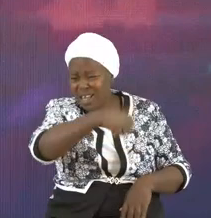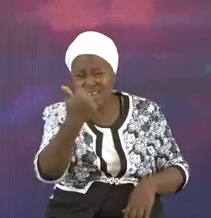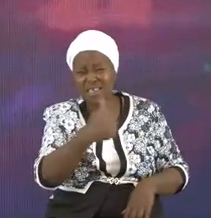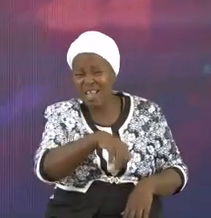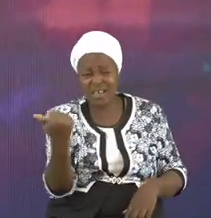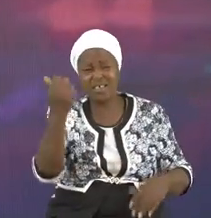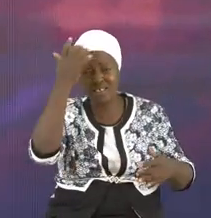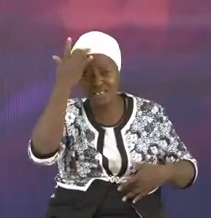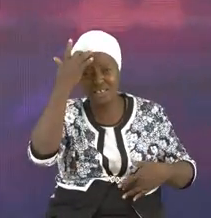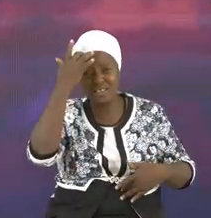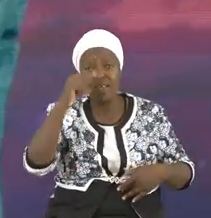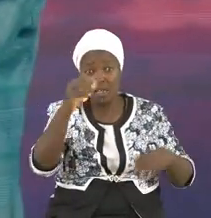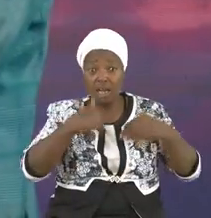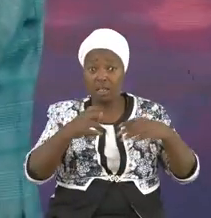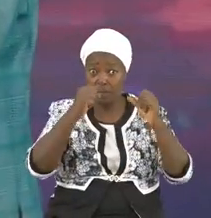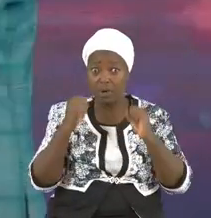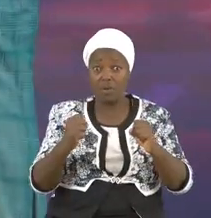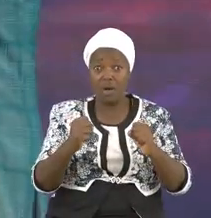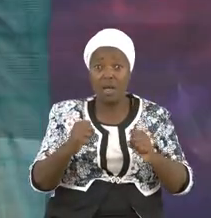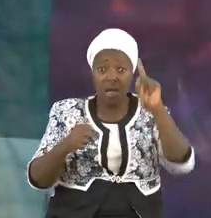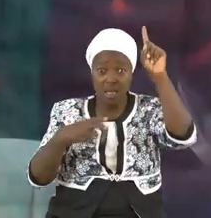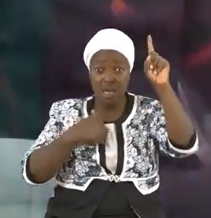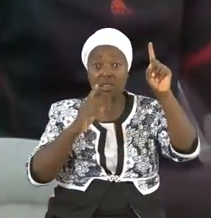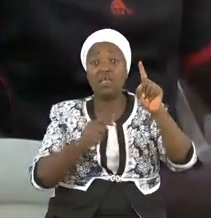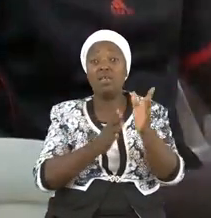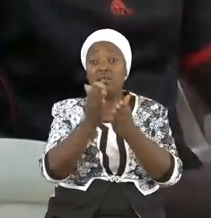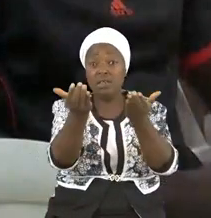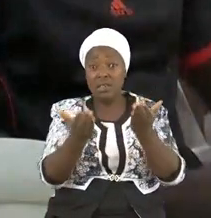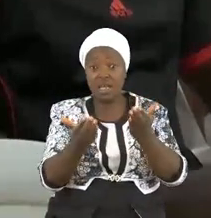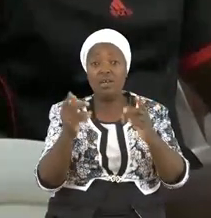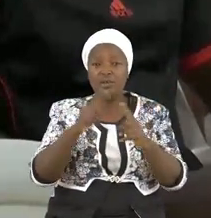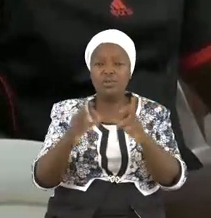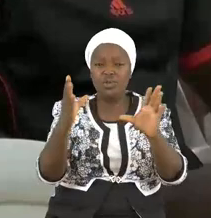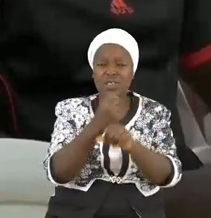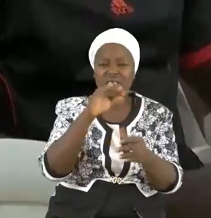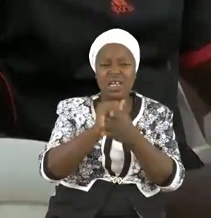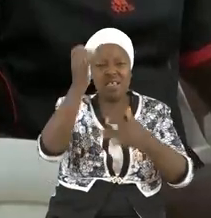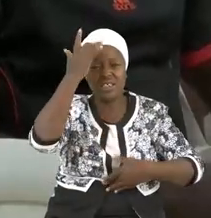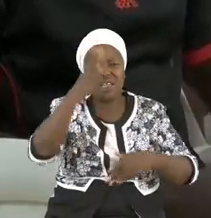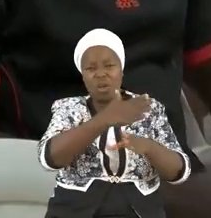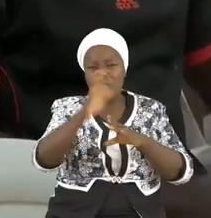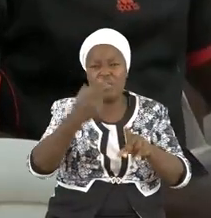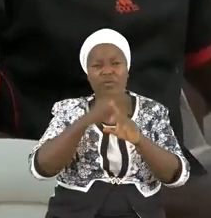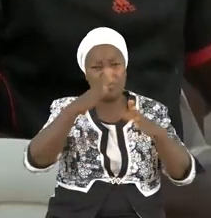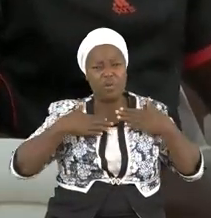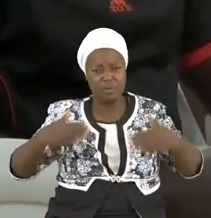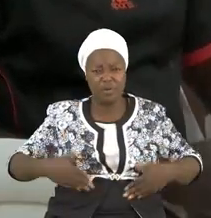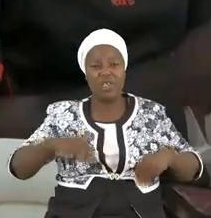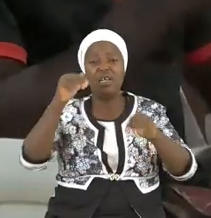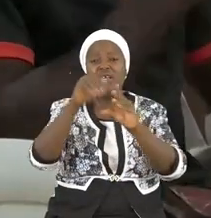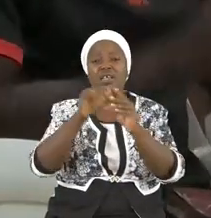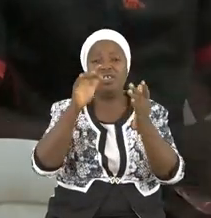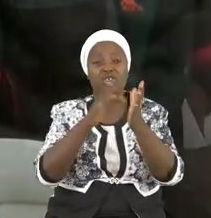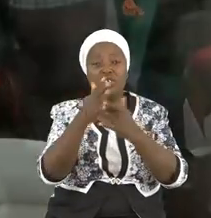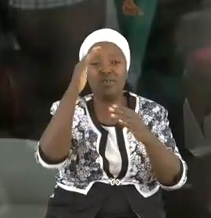the power and he has the willingness. He'll take that sickness away from your body in Jesus' name.